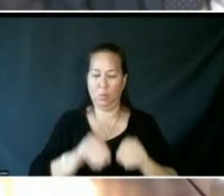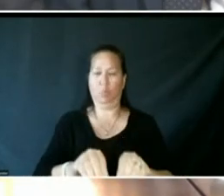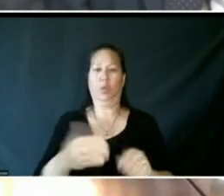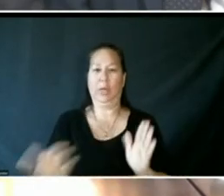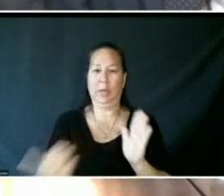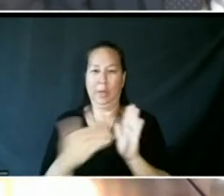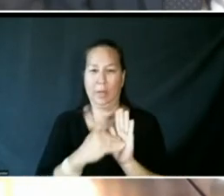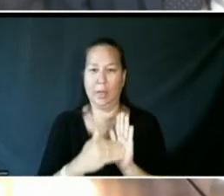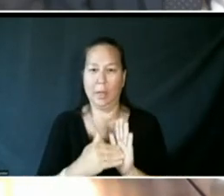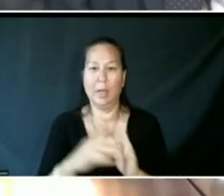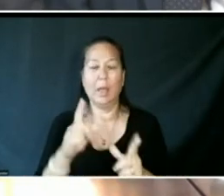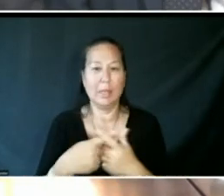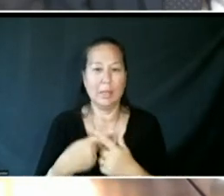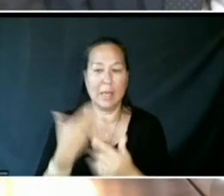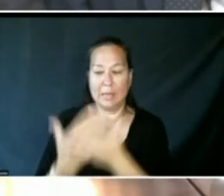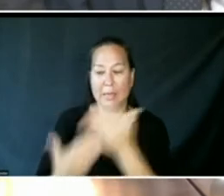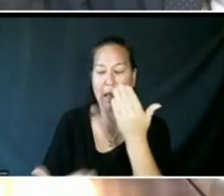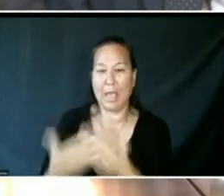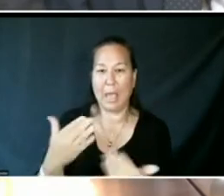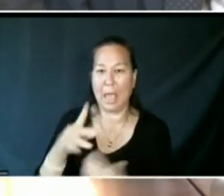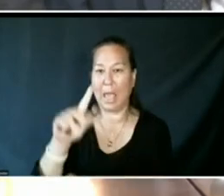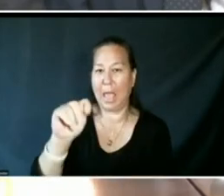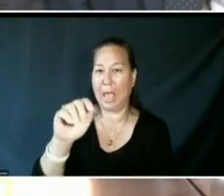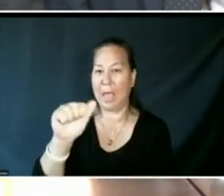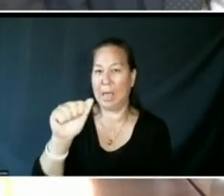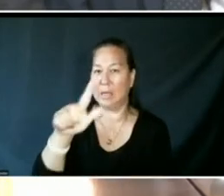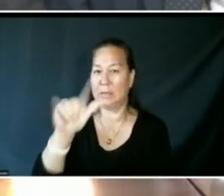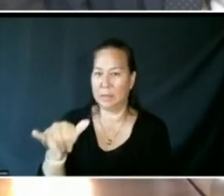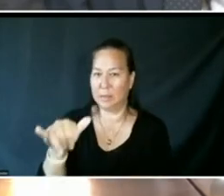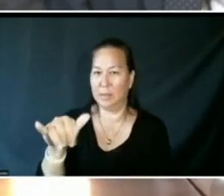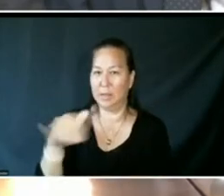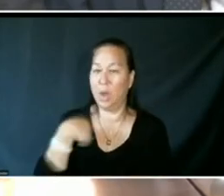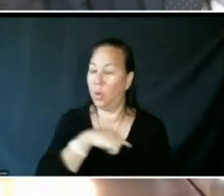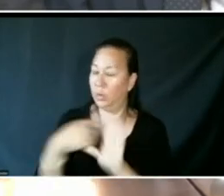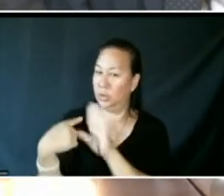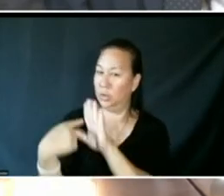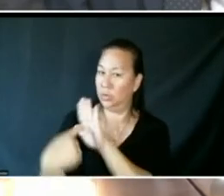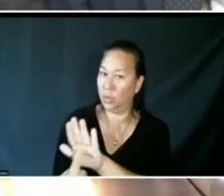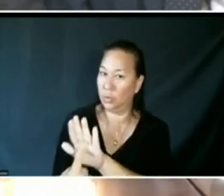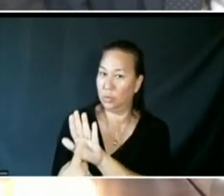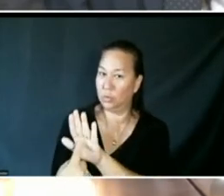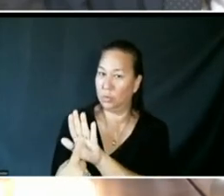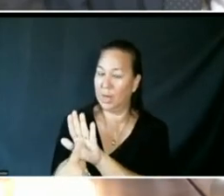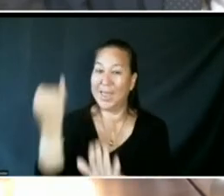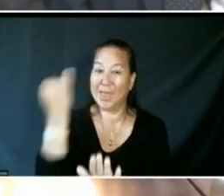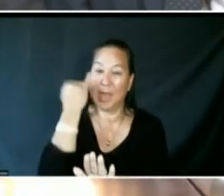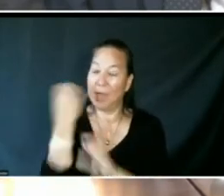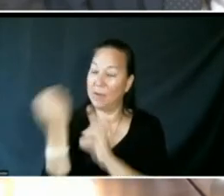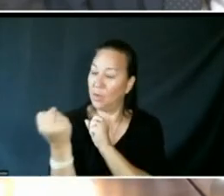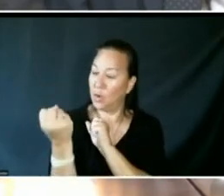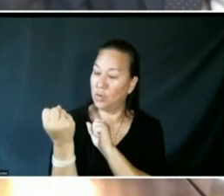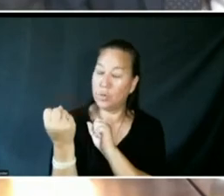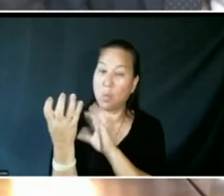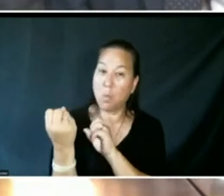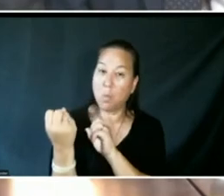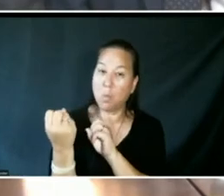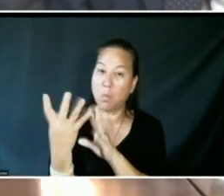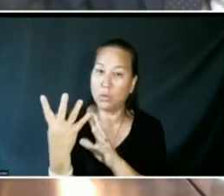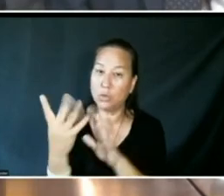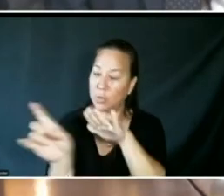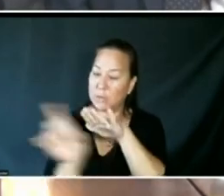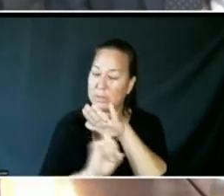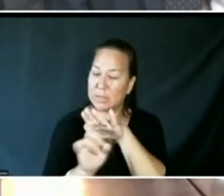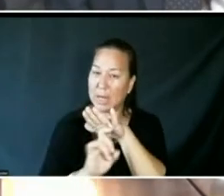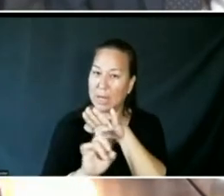hand tally, as the secretary pointed out, we showed that if there had been multiple ballots scanned without a